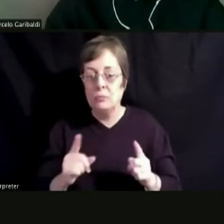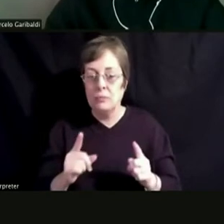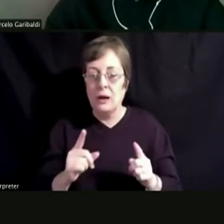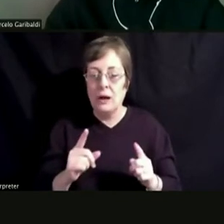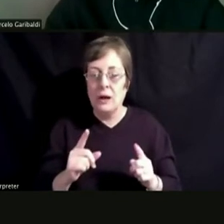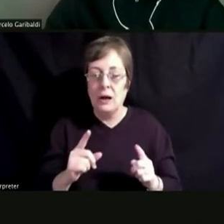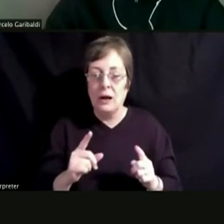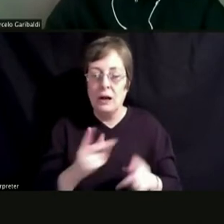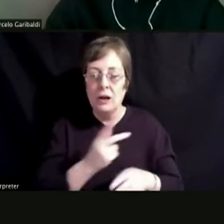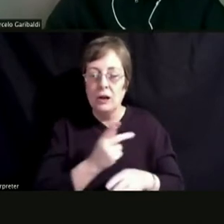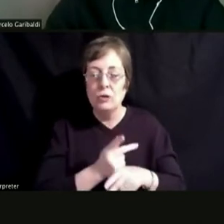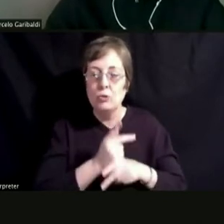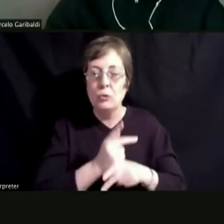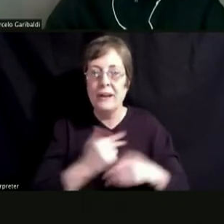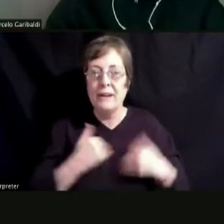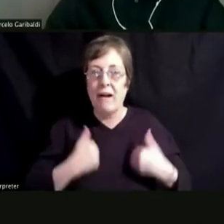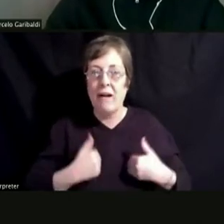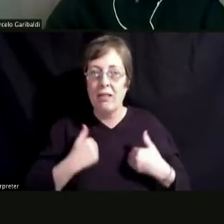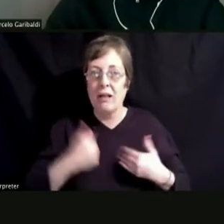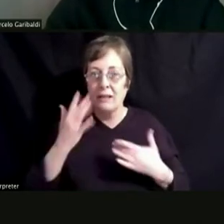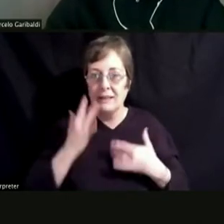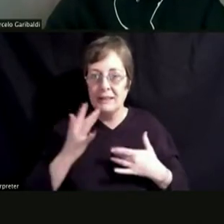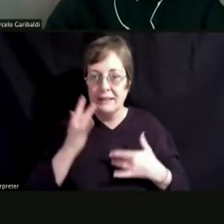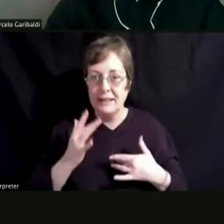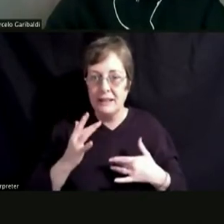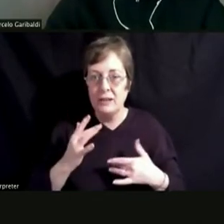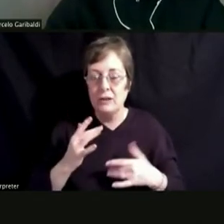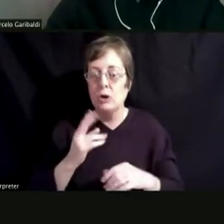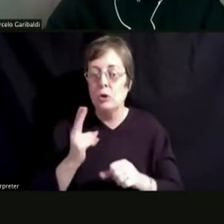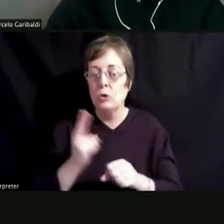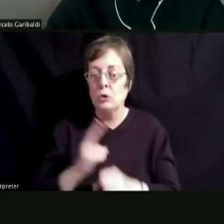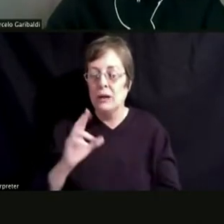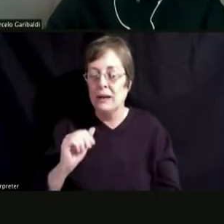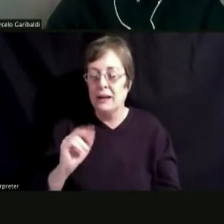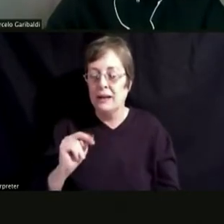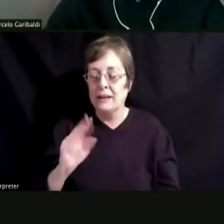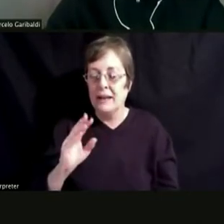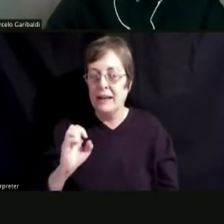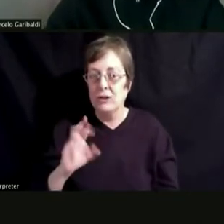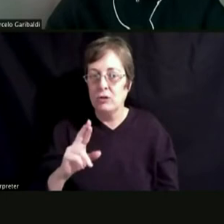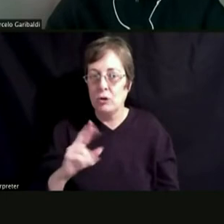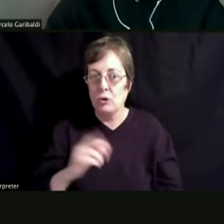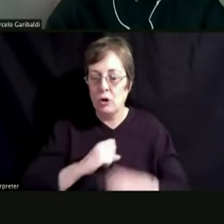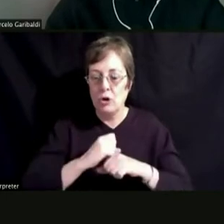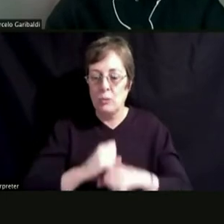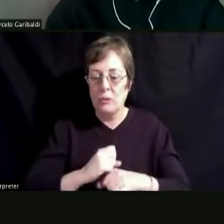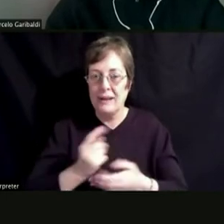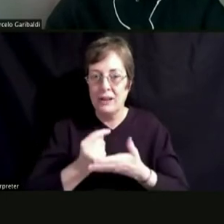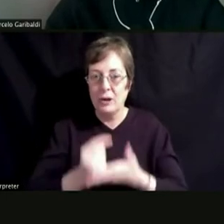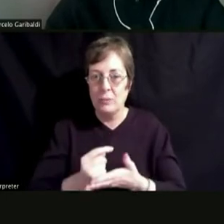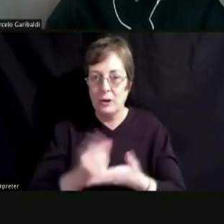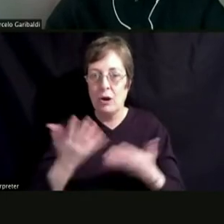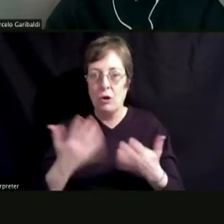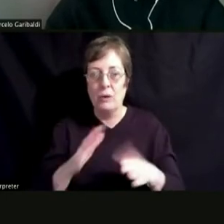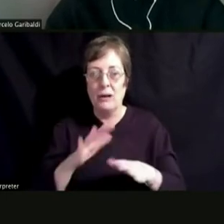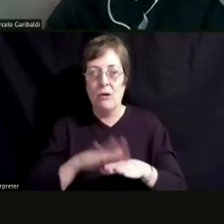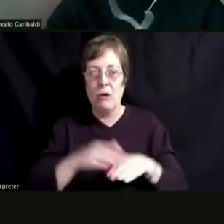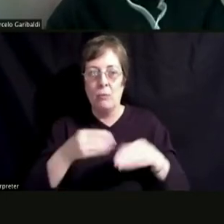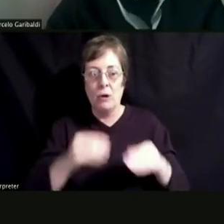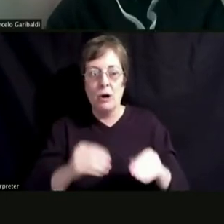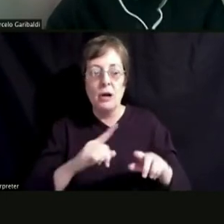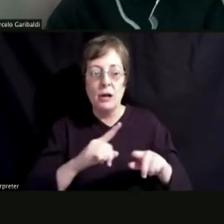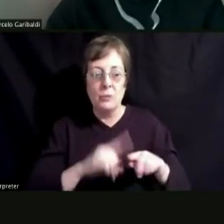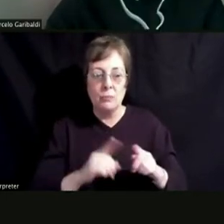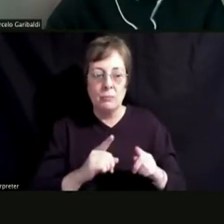with using some actually cancer immunotherapies that are already on the market, that are already drugs that are existing, kind of repurposing them for